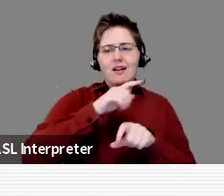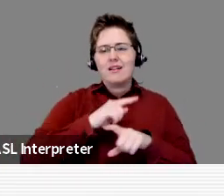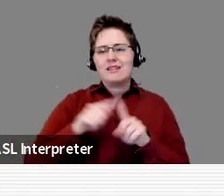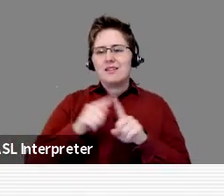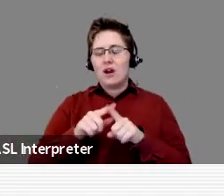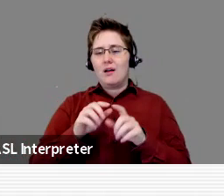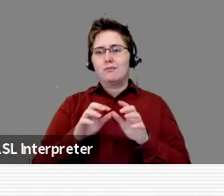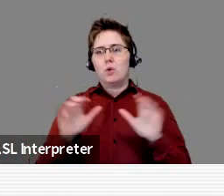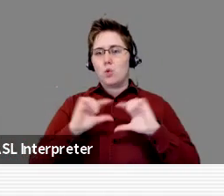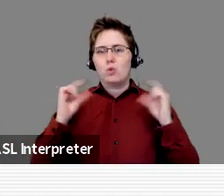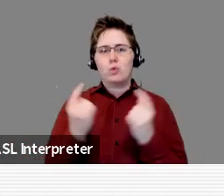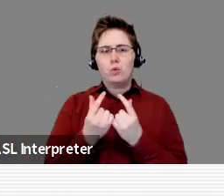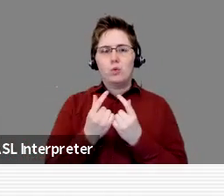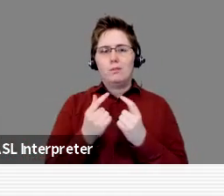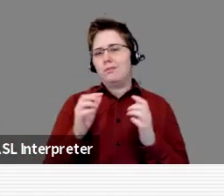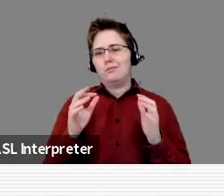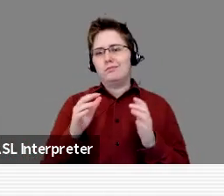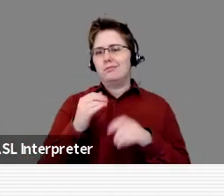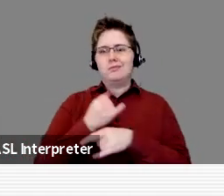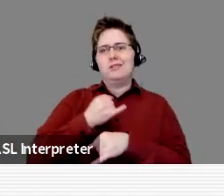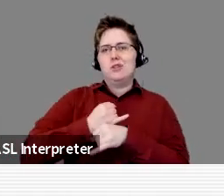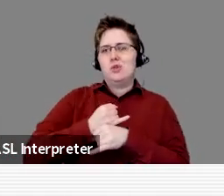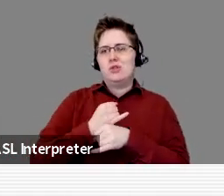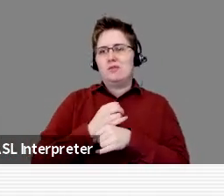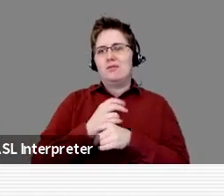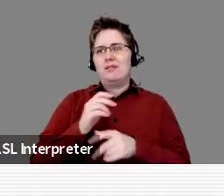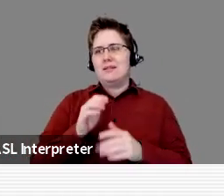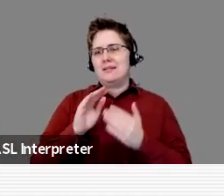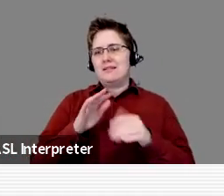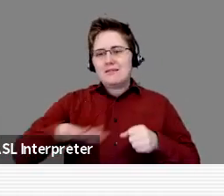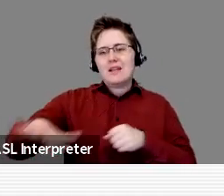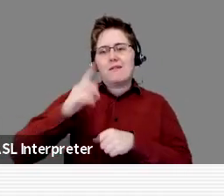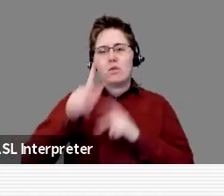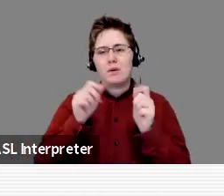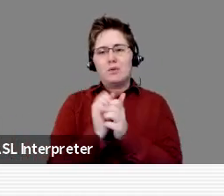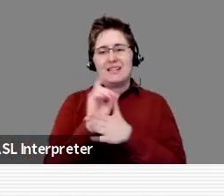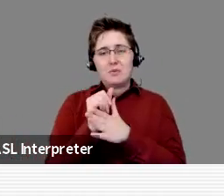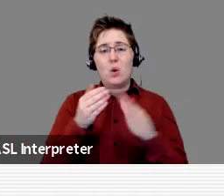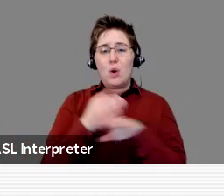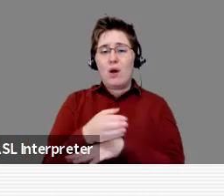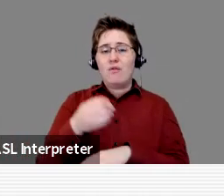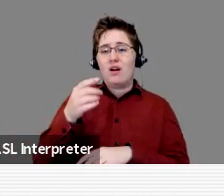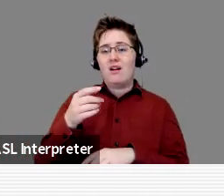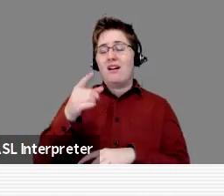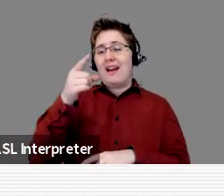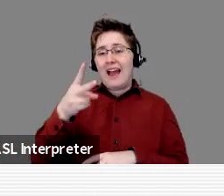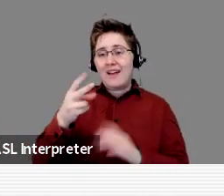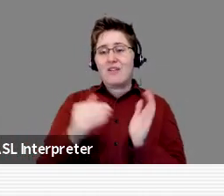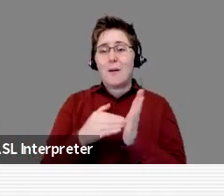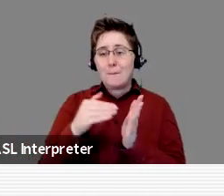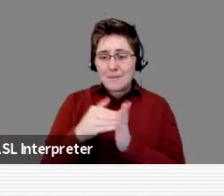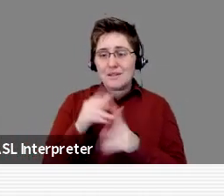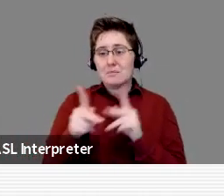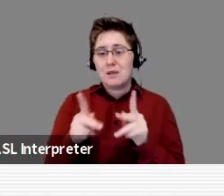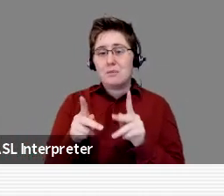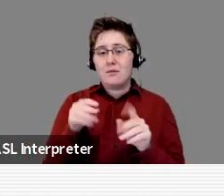congregate institutional settings of people with disabilities, and over 500,000 people infected just in